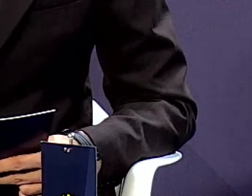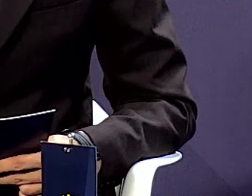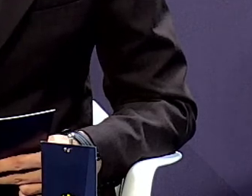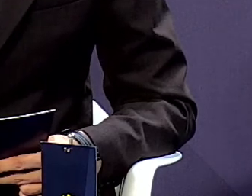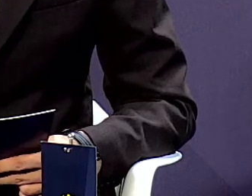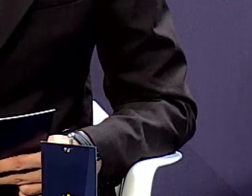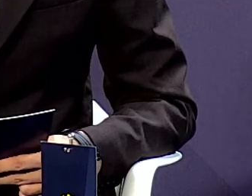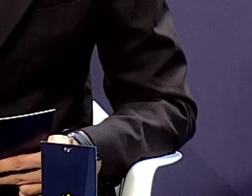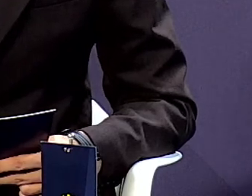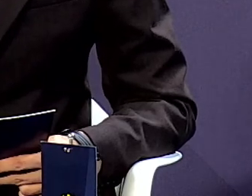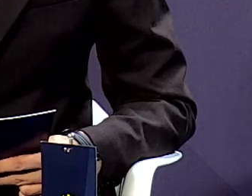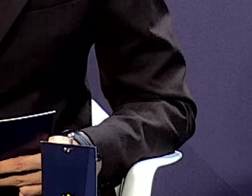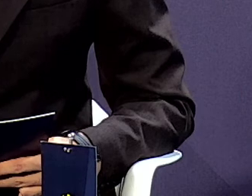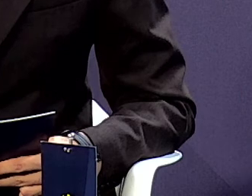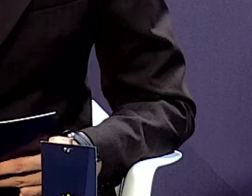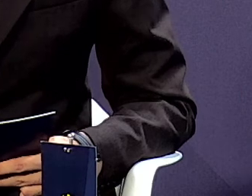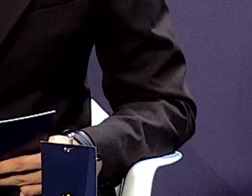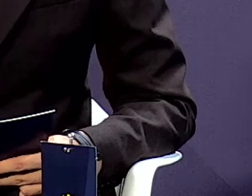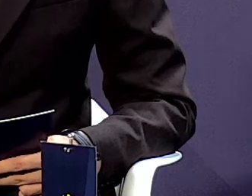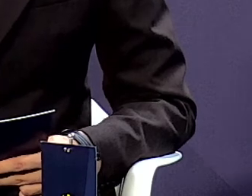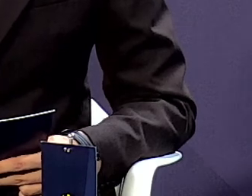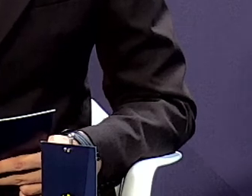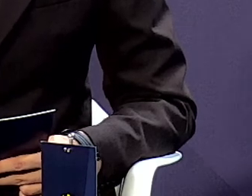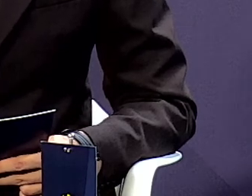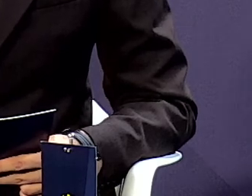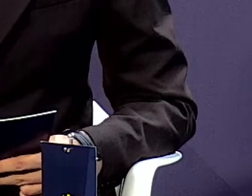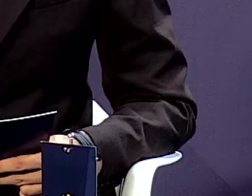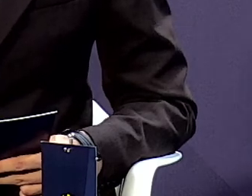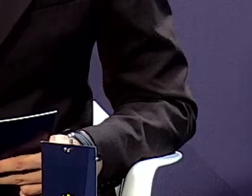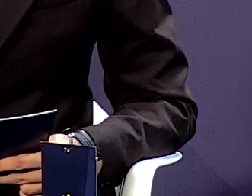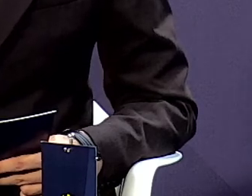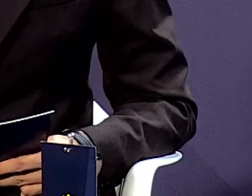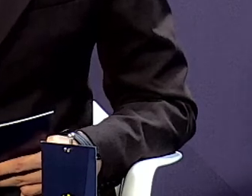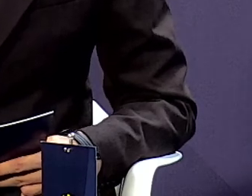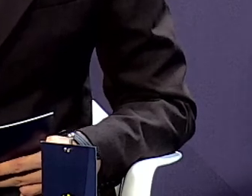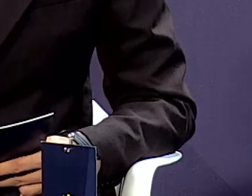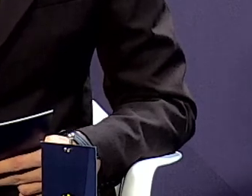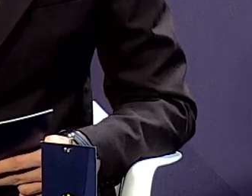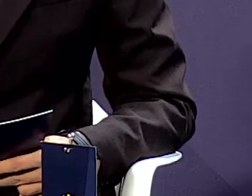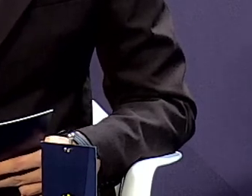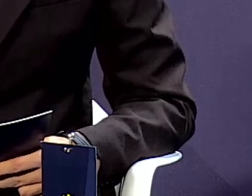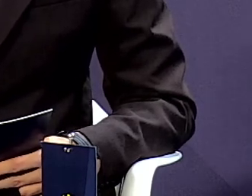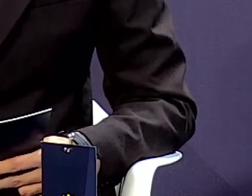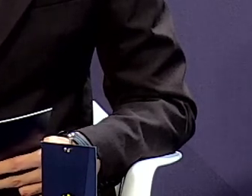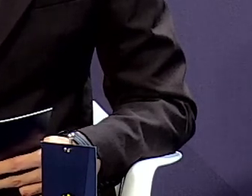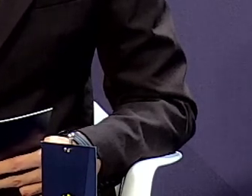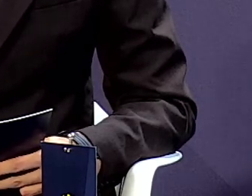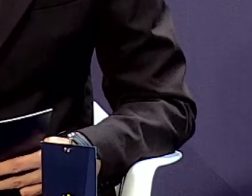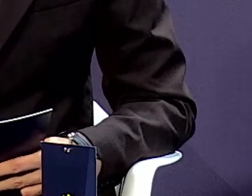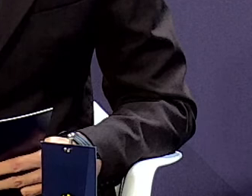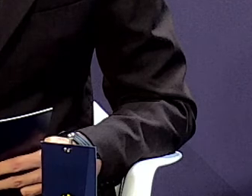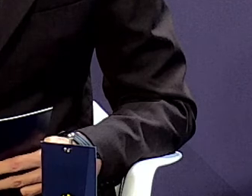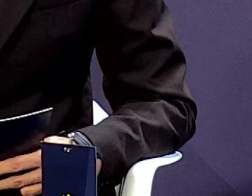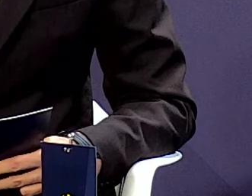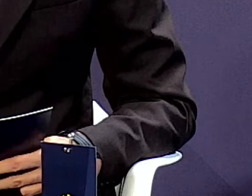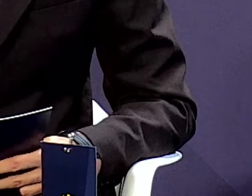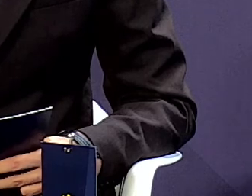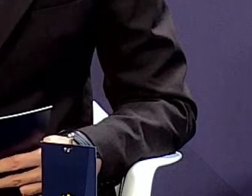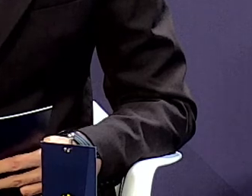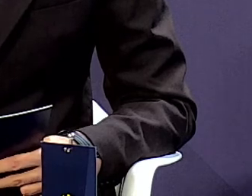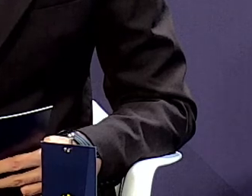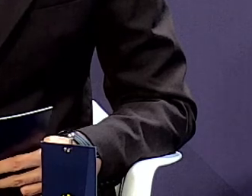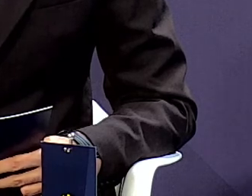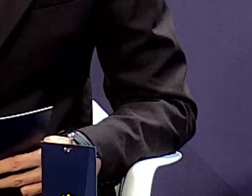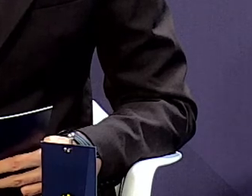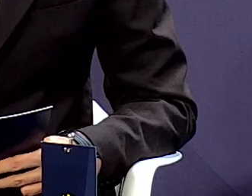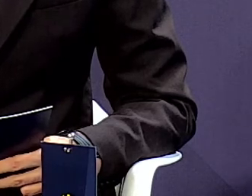have the chance to follow up. If there are some questions that stay unanswered, we will then talk with our panelists afterwards. We can get some of the answers afterwards and we can